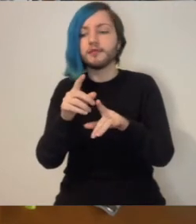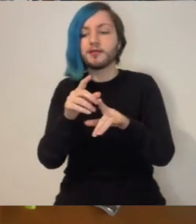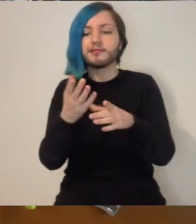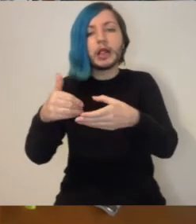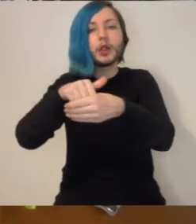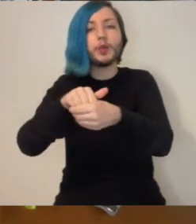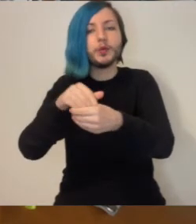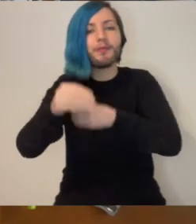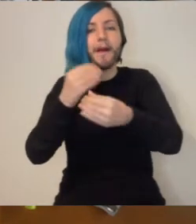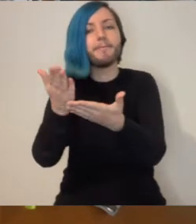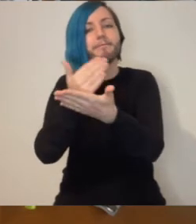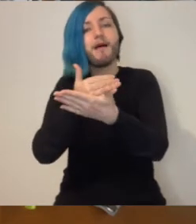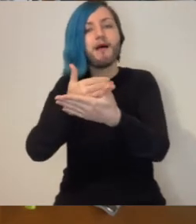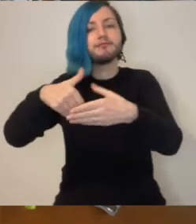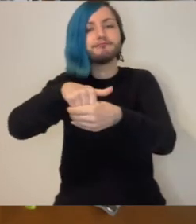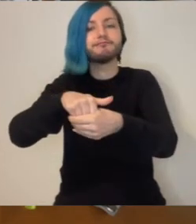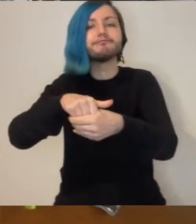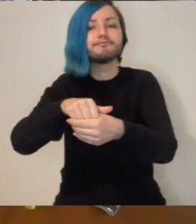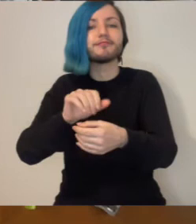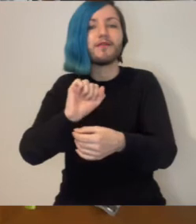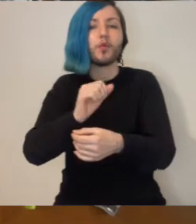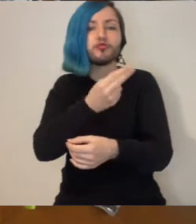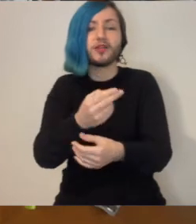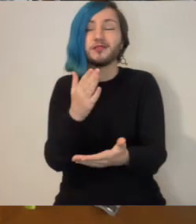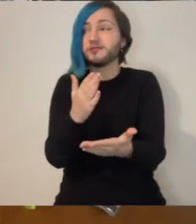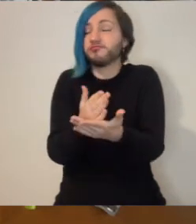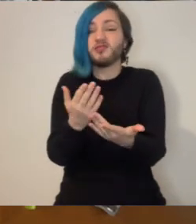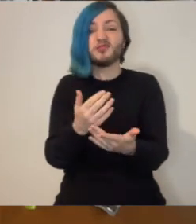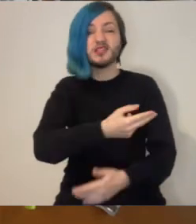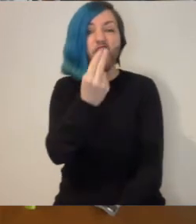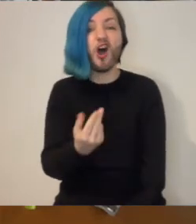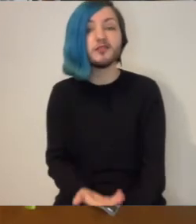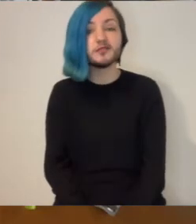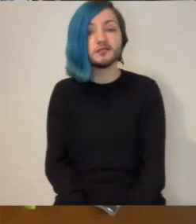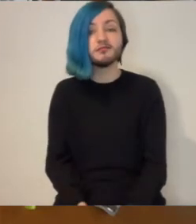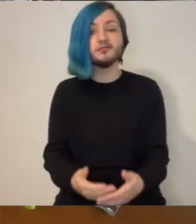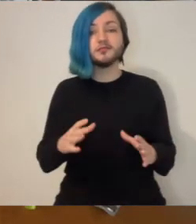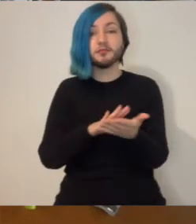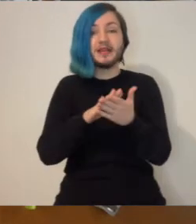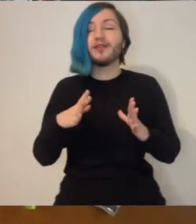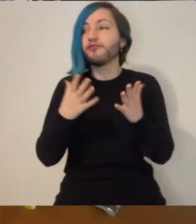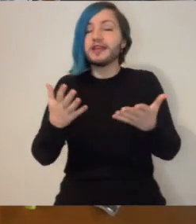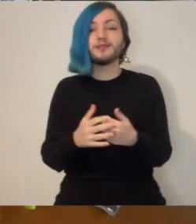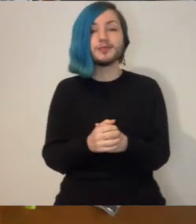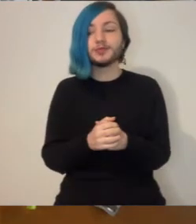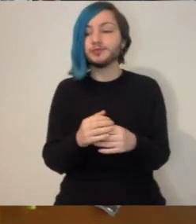you can absorb it into part of the drawing, because, you know, artistic license, you really do have the freedom